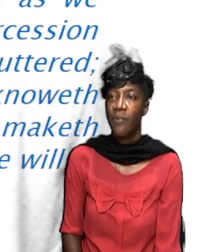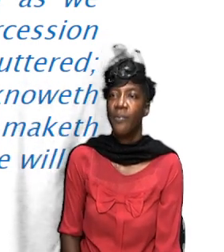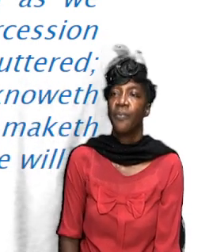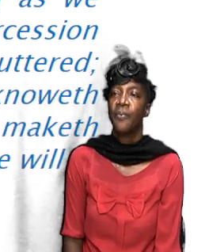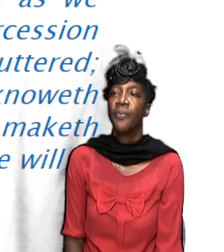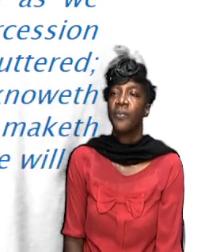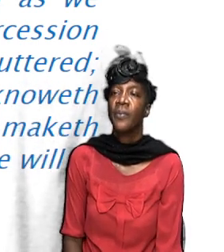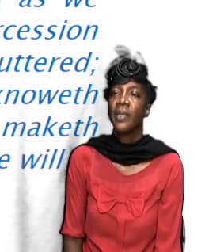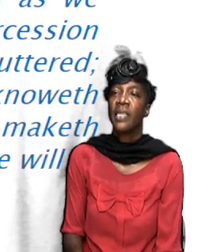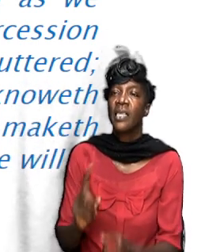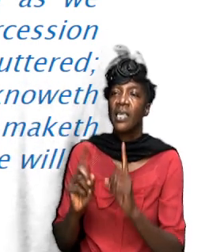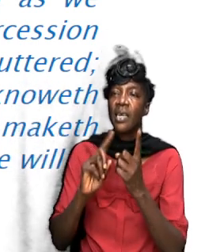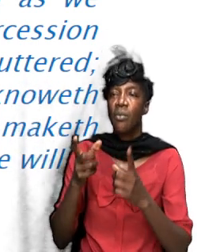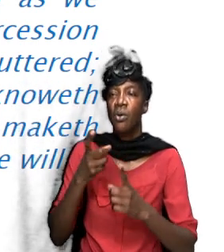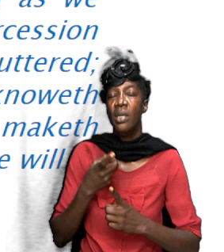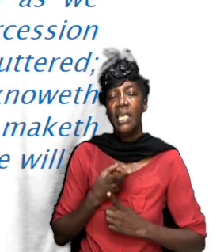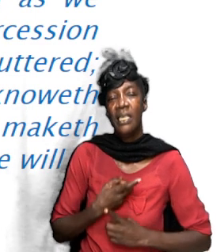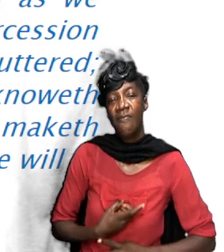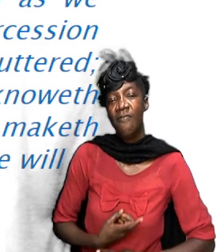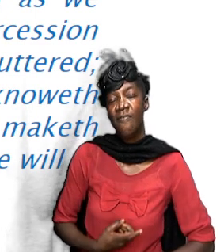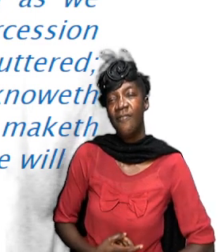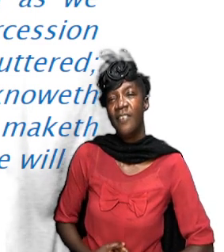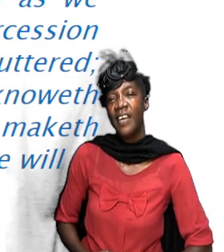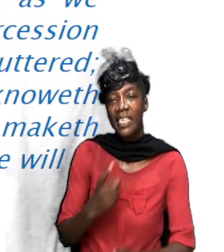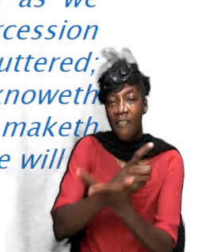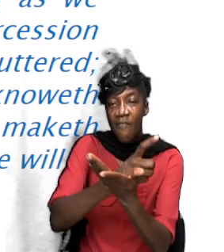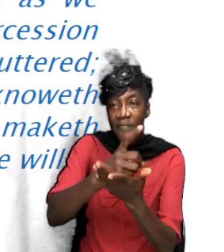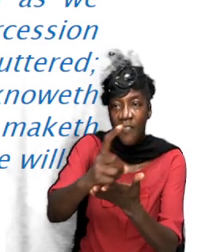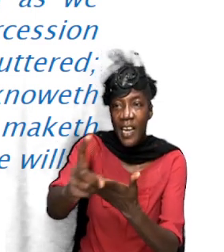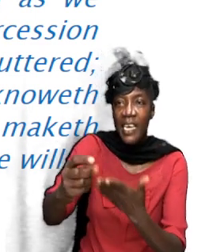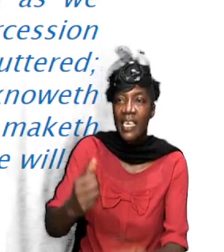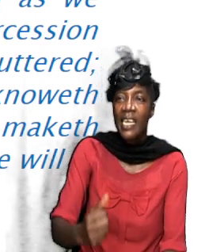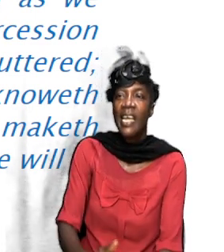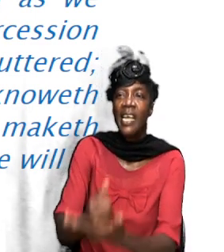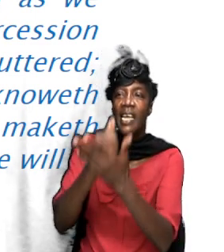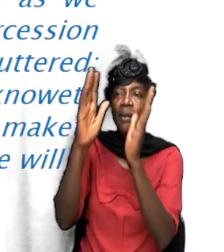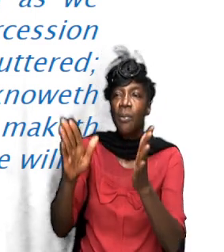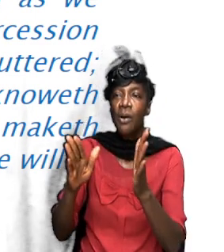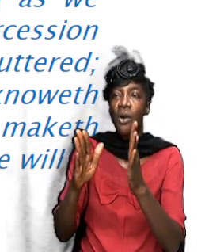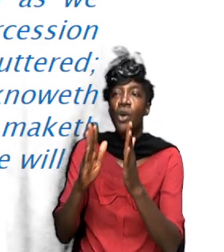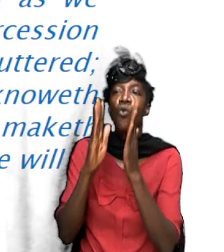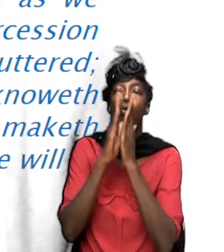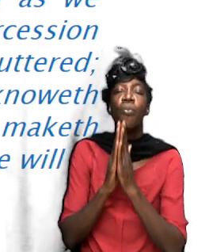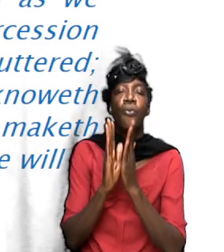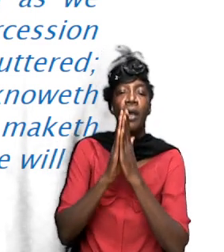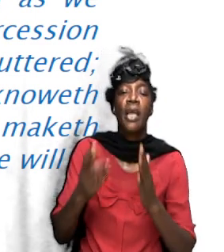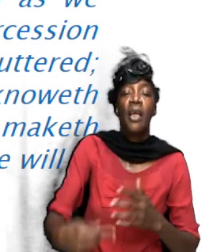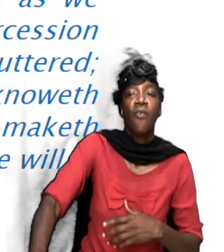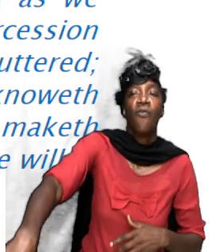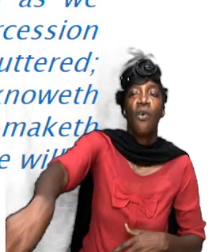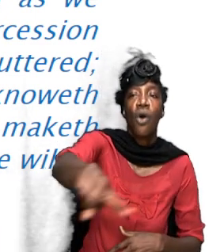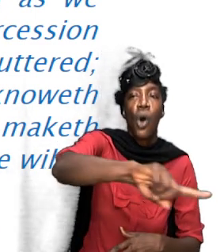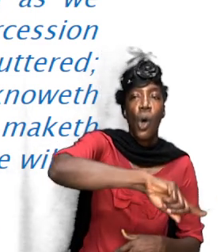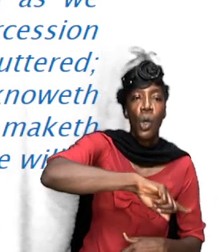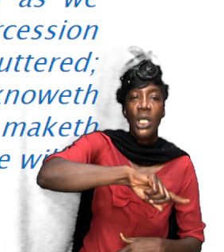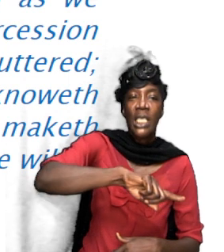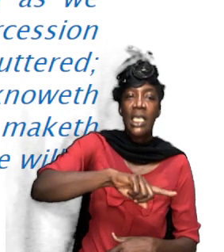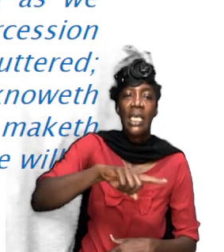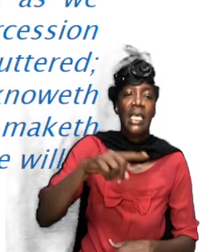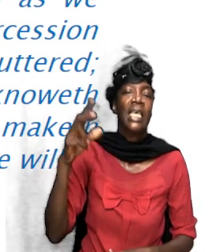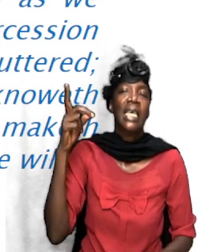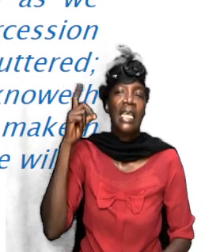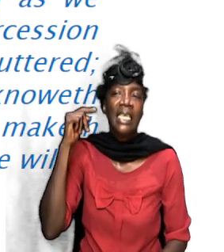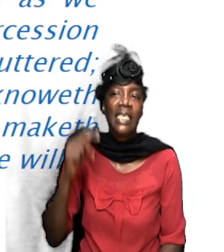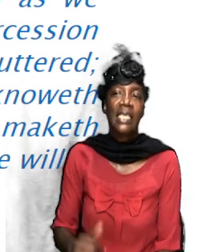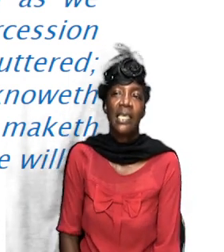about the divine helper who makes intercession for us. Now I want us to listen to this.